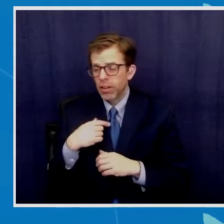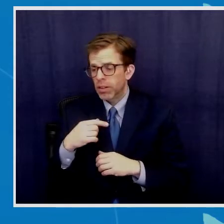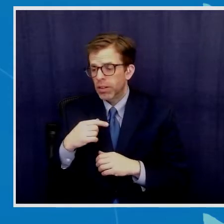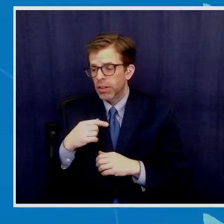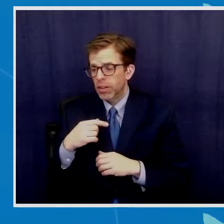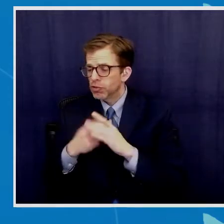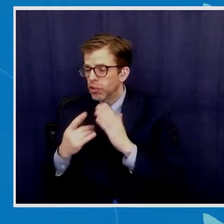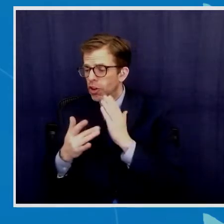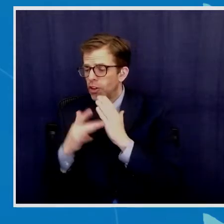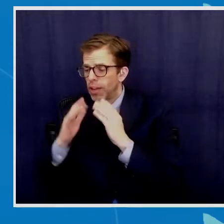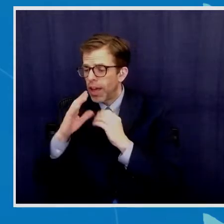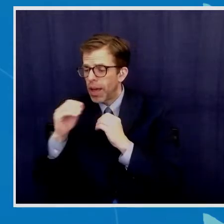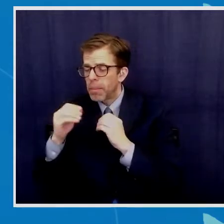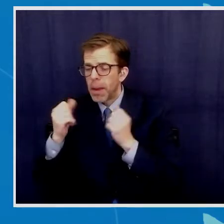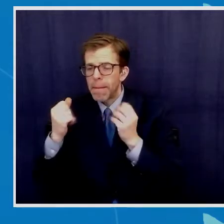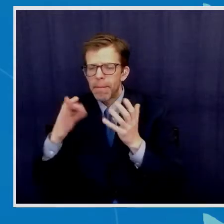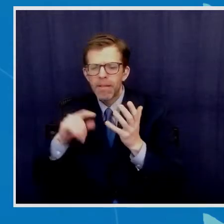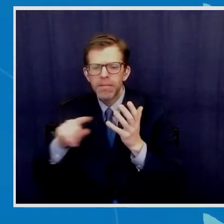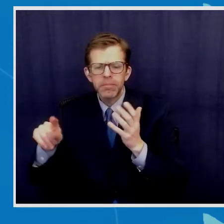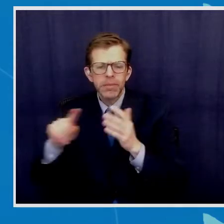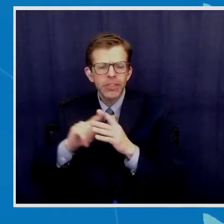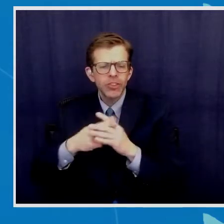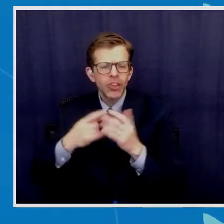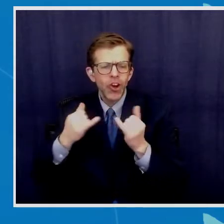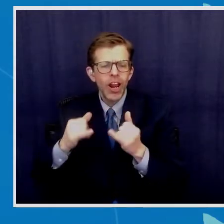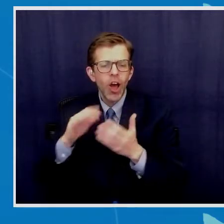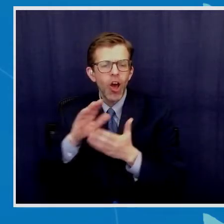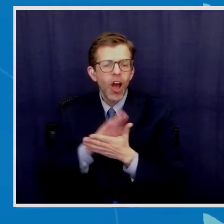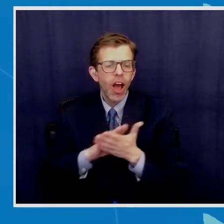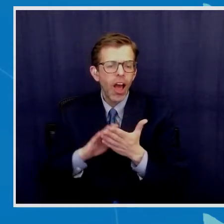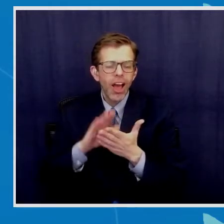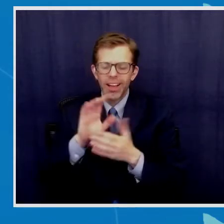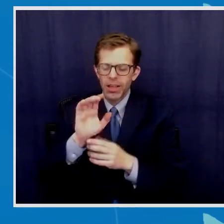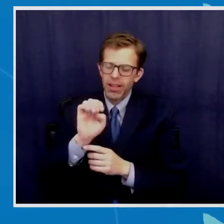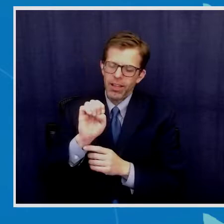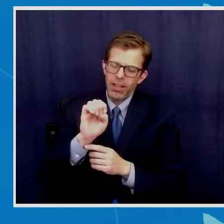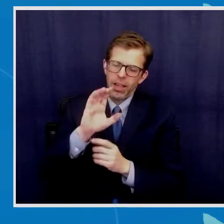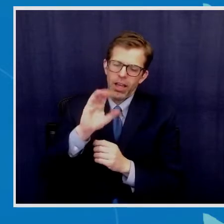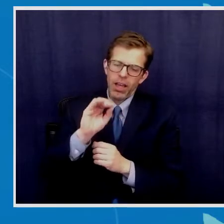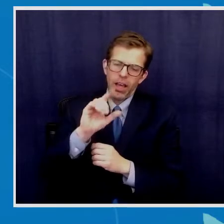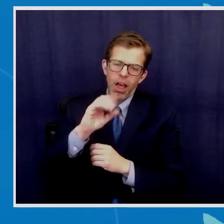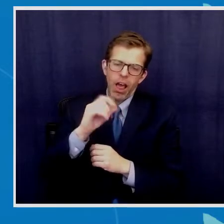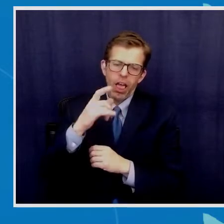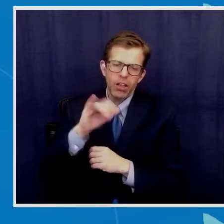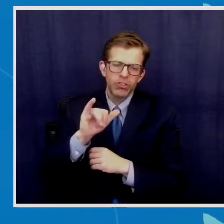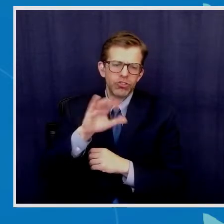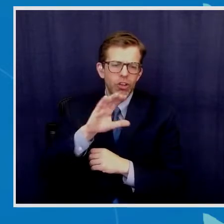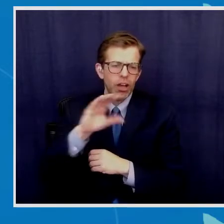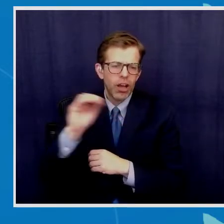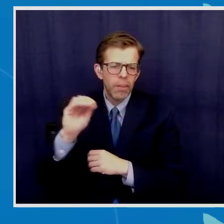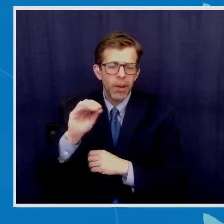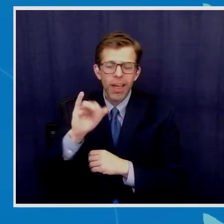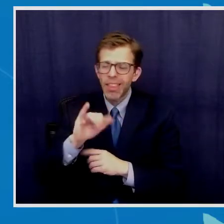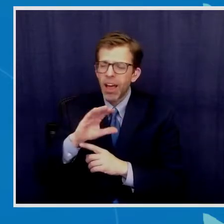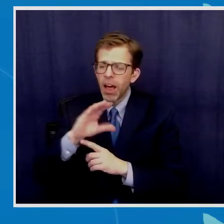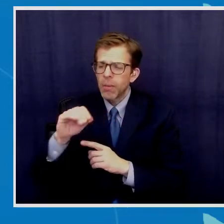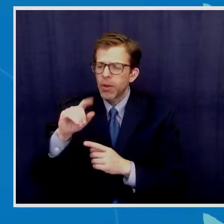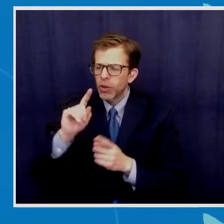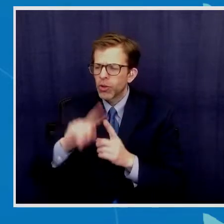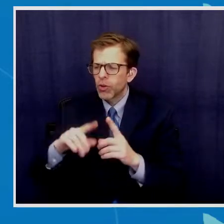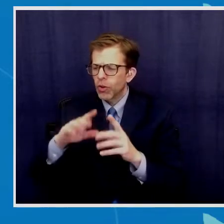of them now are starting ecology companies. Companies to really get